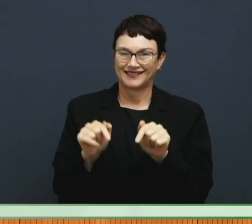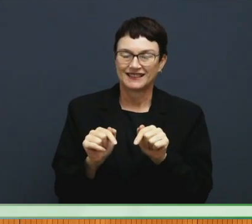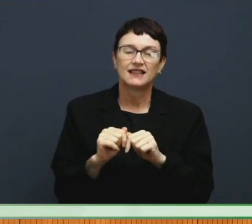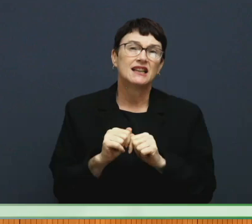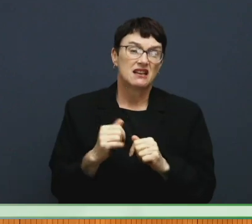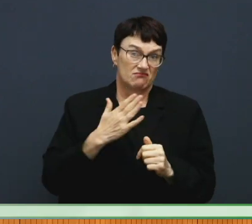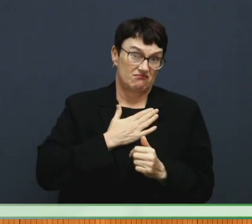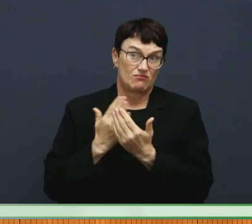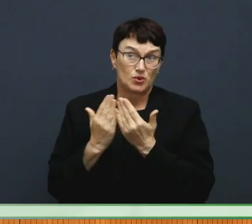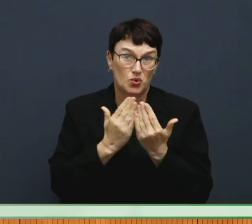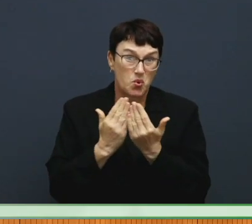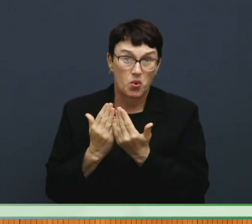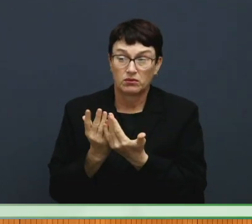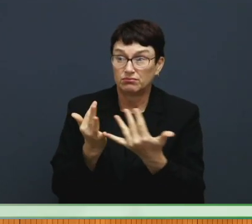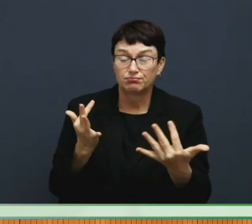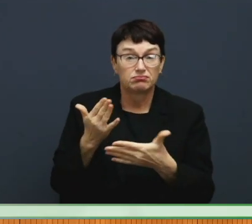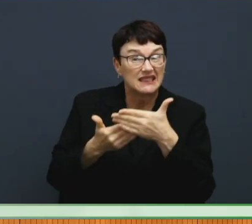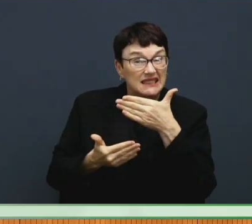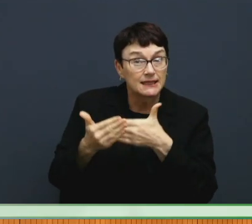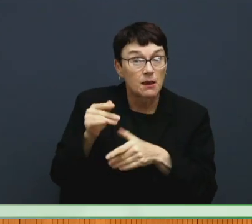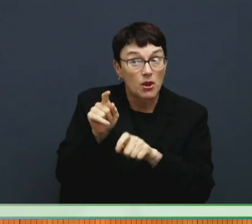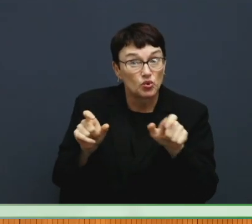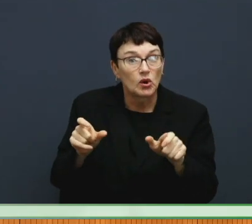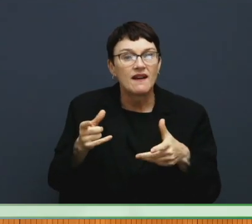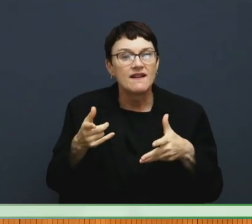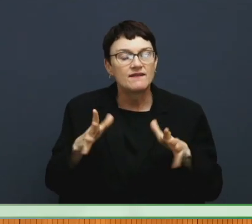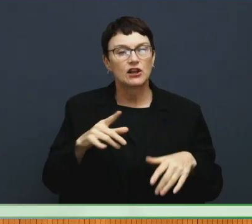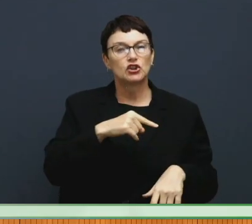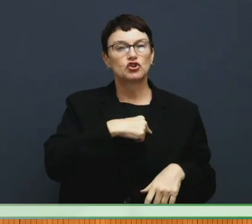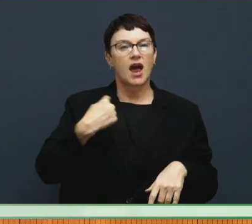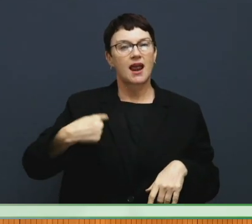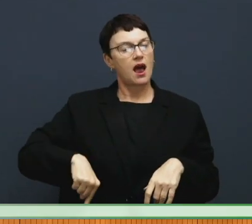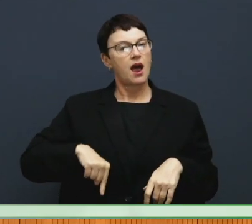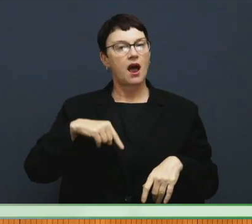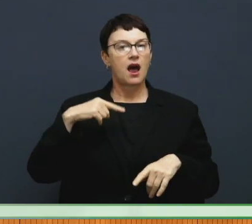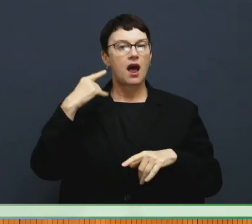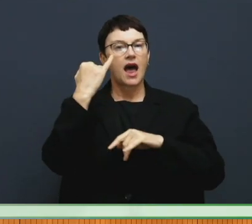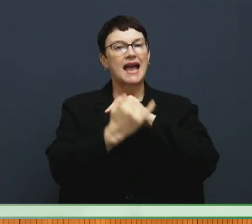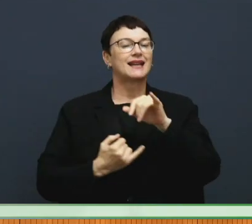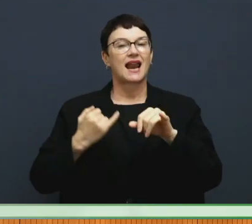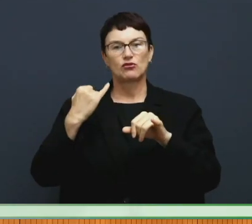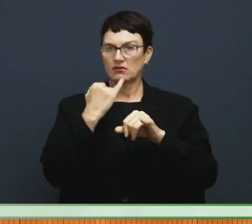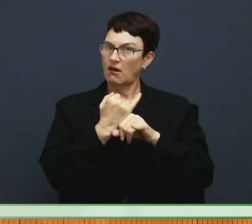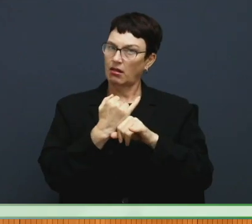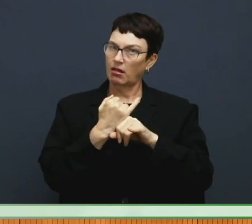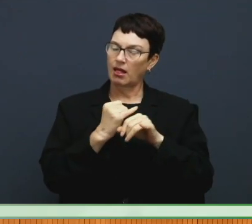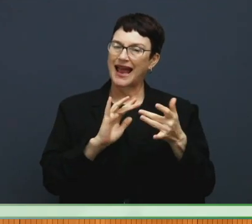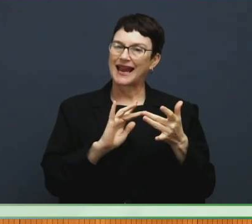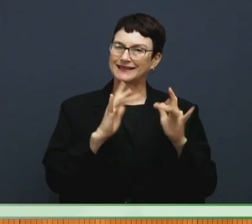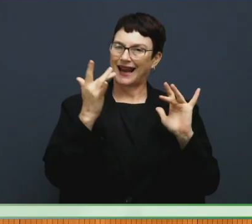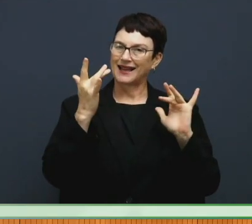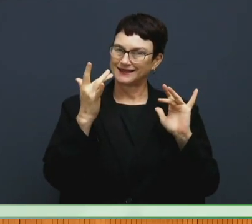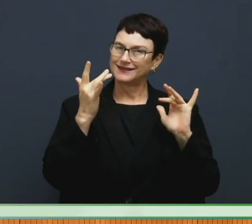the Gold Award in the China International Internet Plus College Students Innovation and